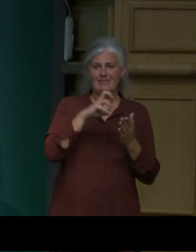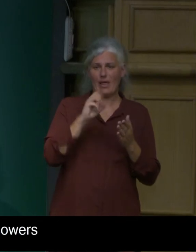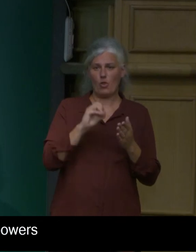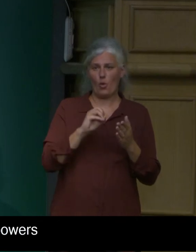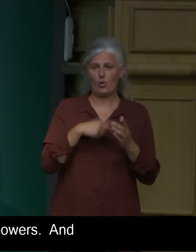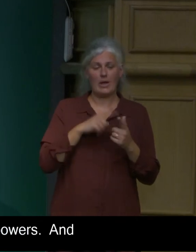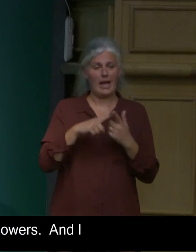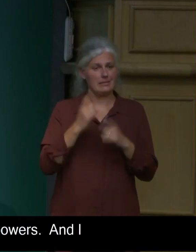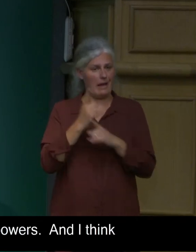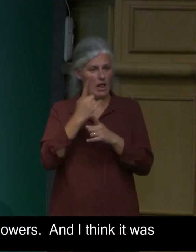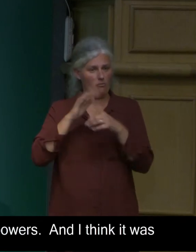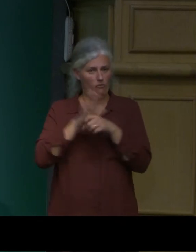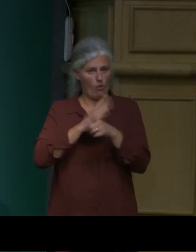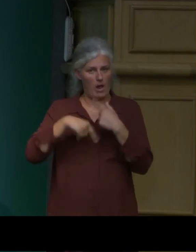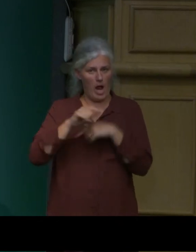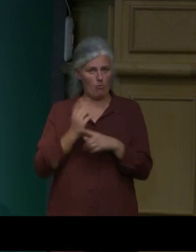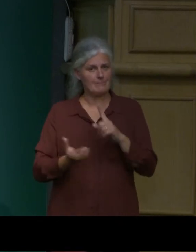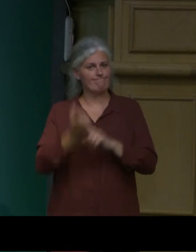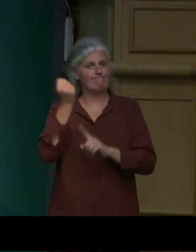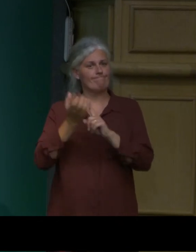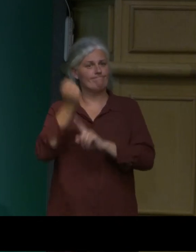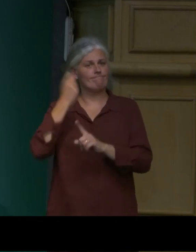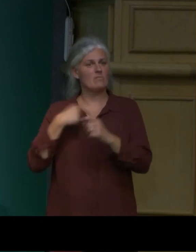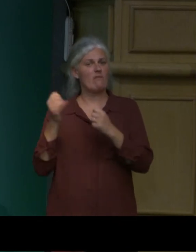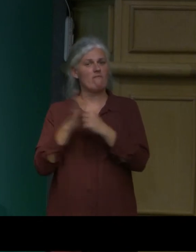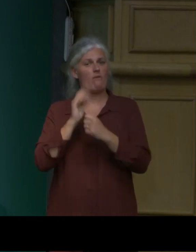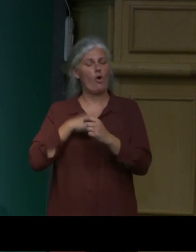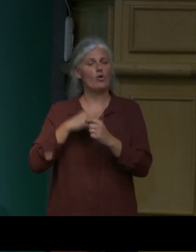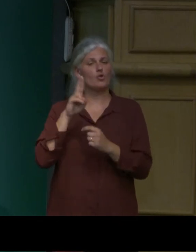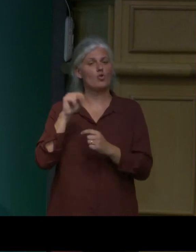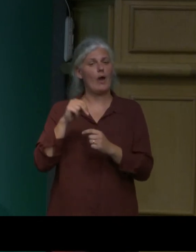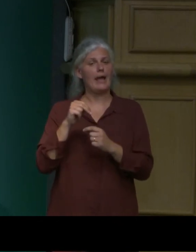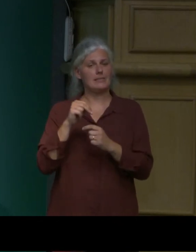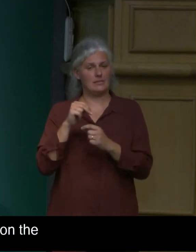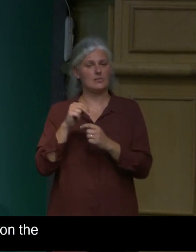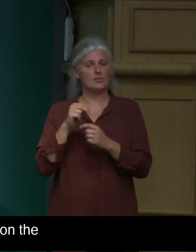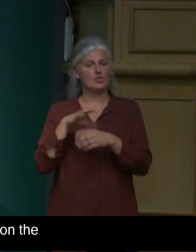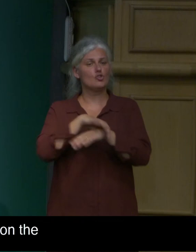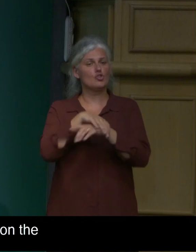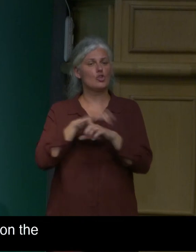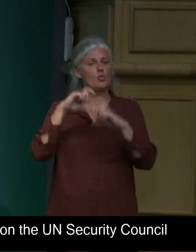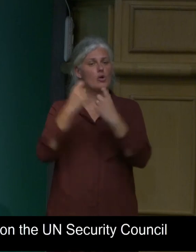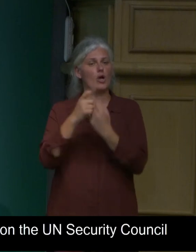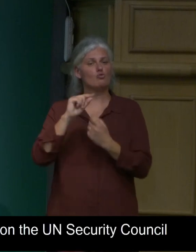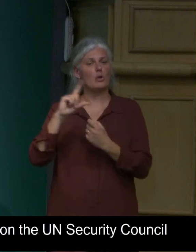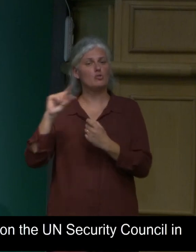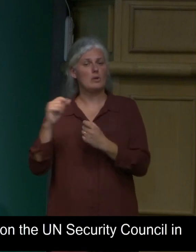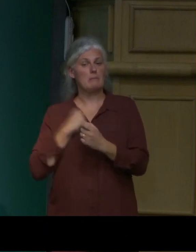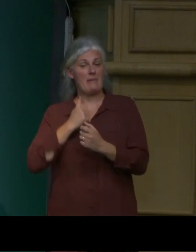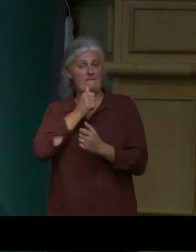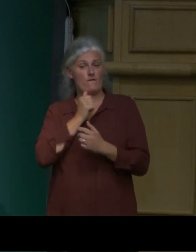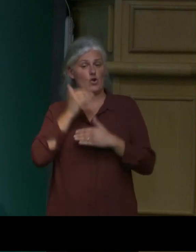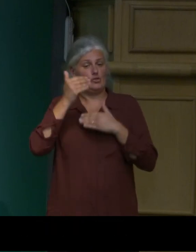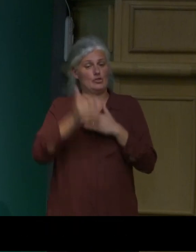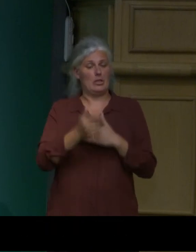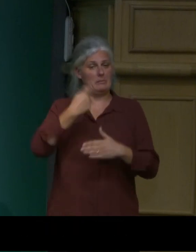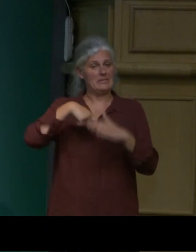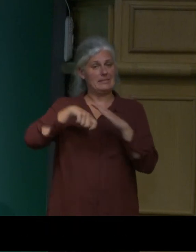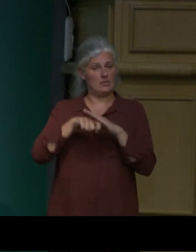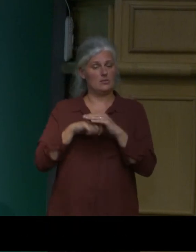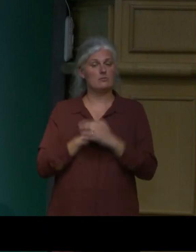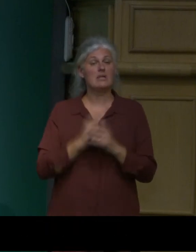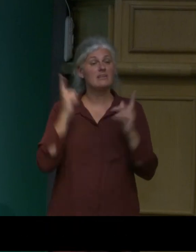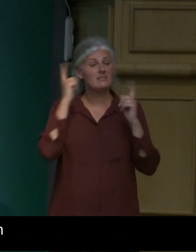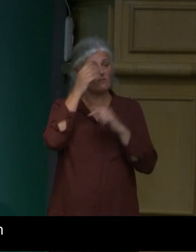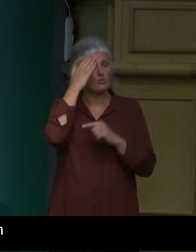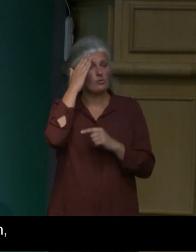it was helpful in our successful bid for a seat on the U.N security Council in 2020 during my first term as t-shirt it's